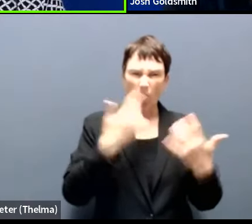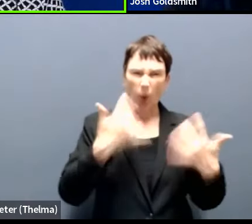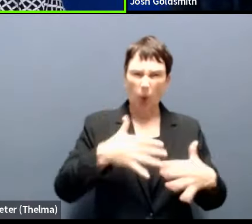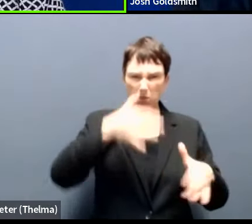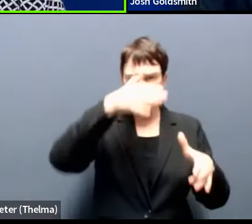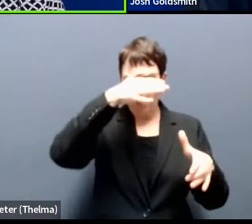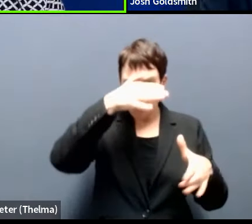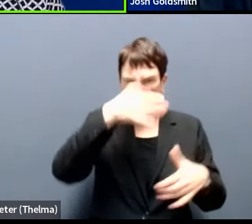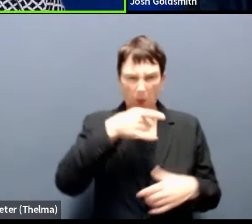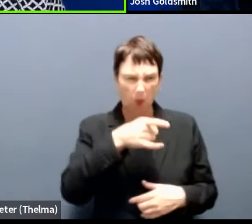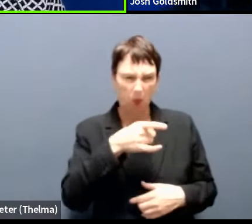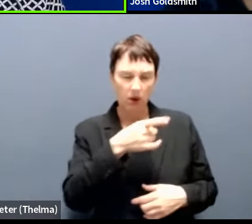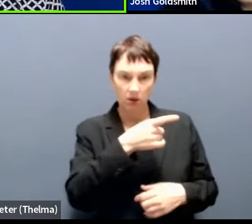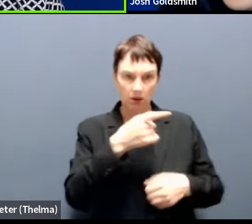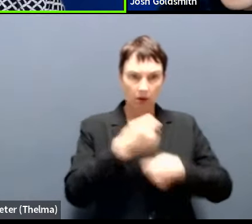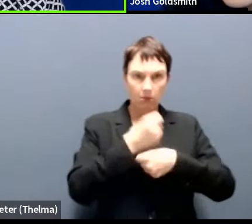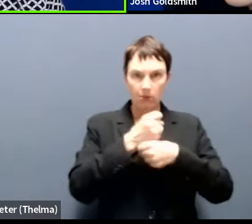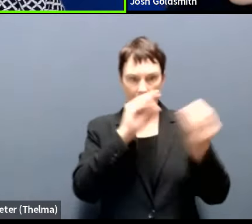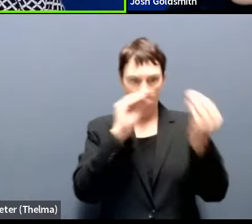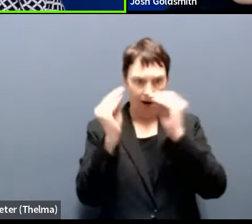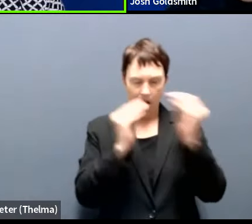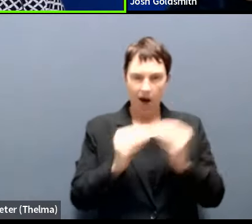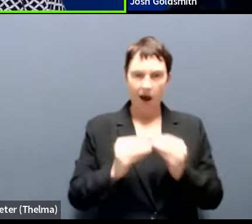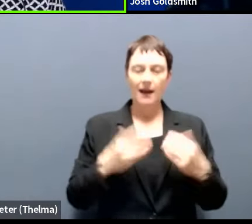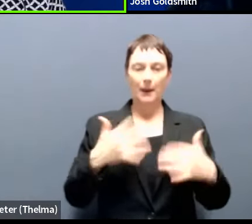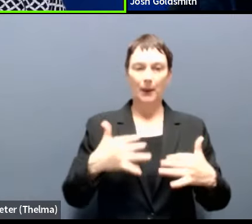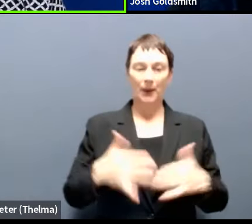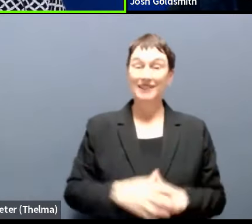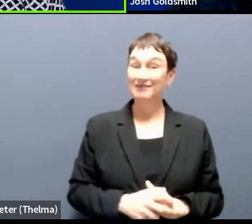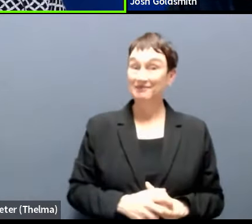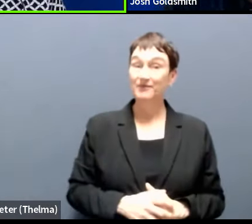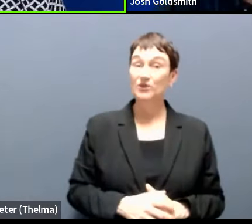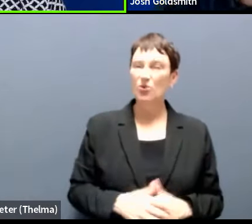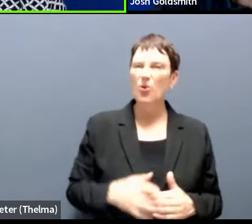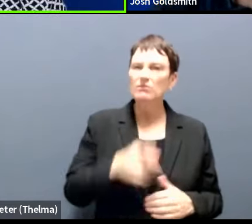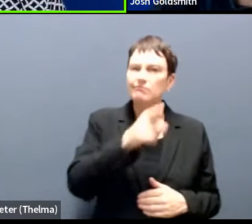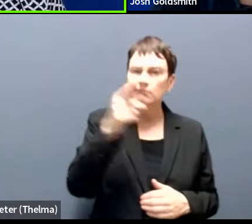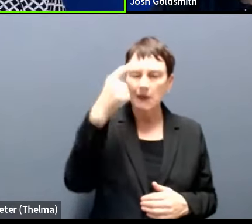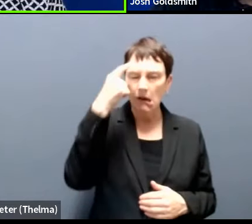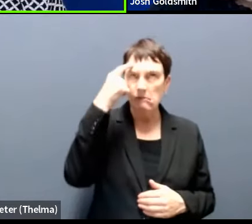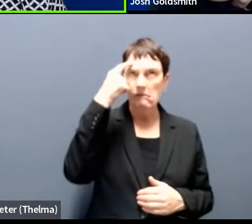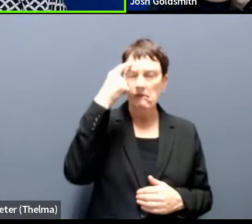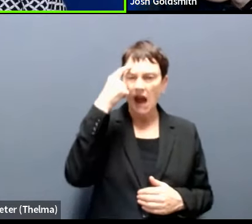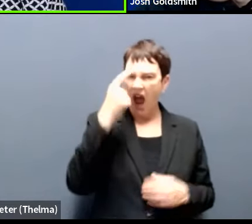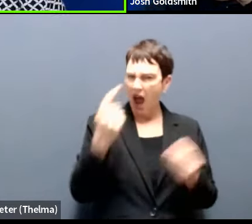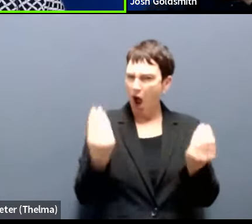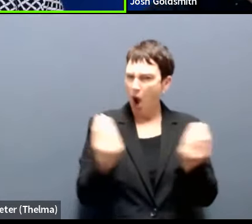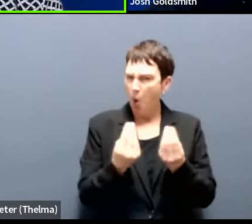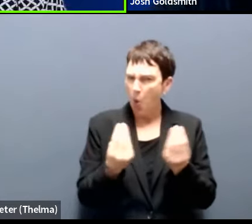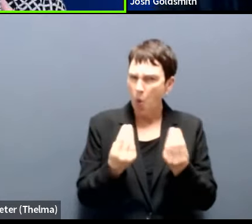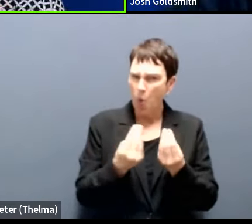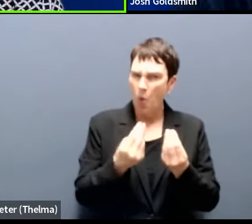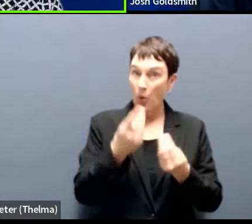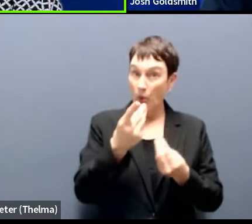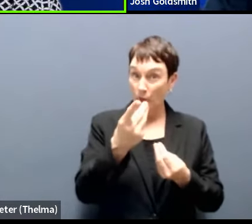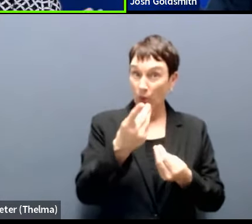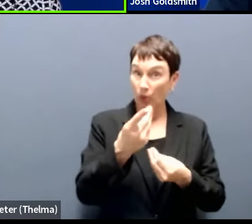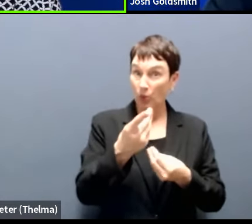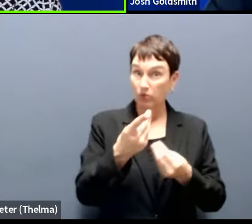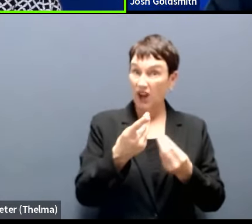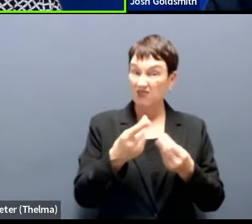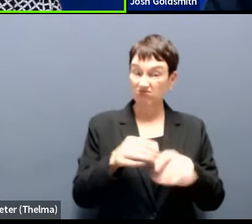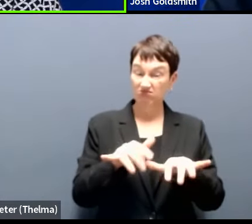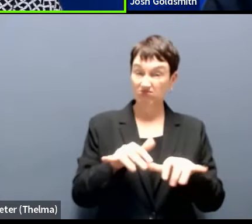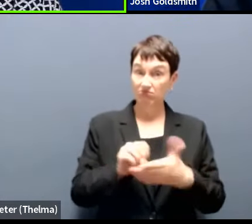just amazing. So the way this works is we have a way for you to go to